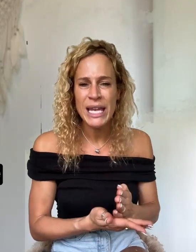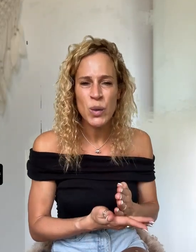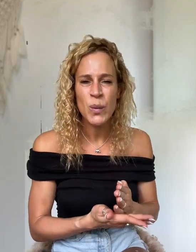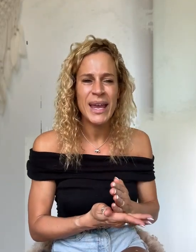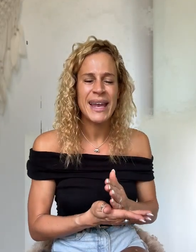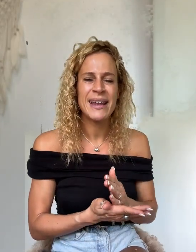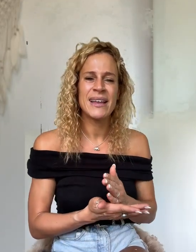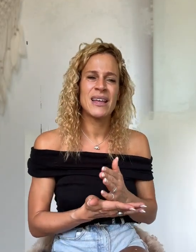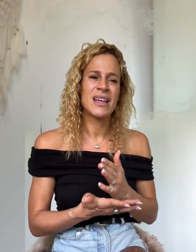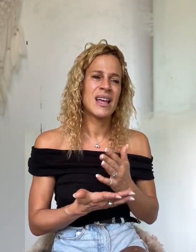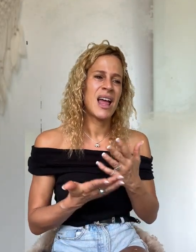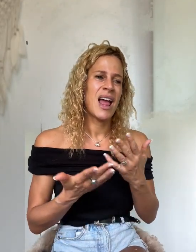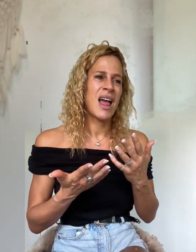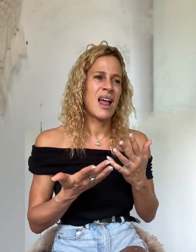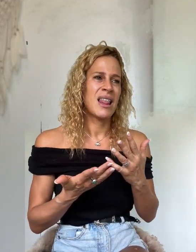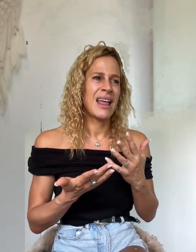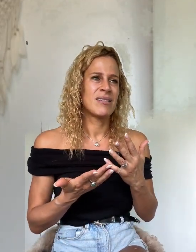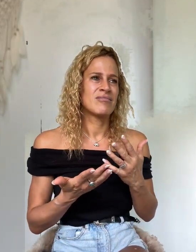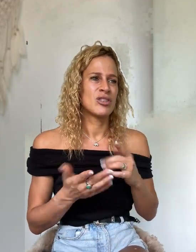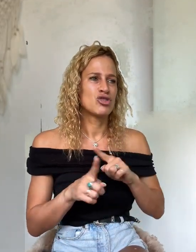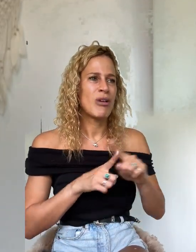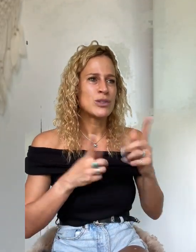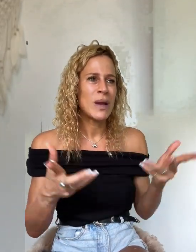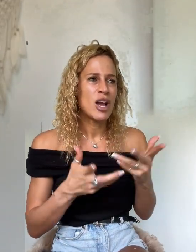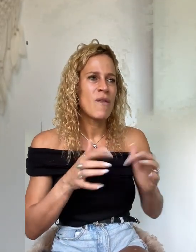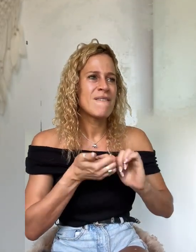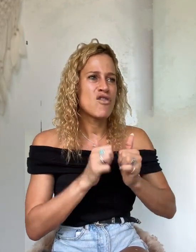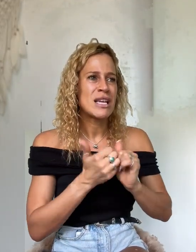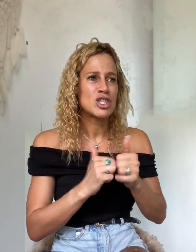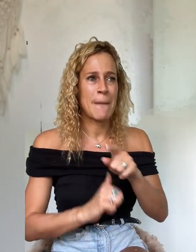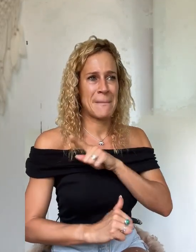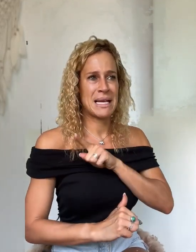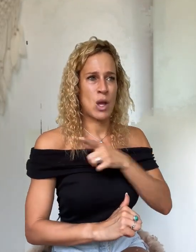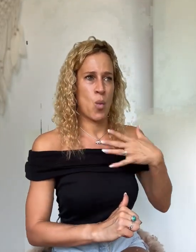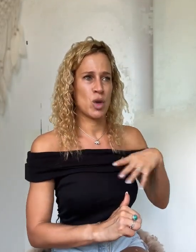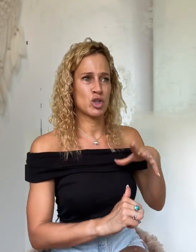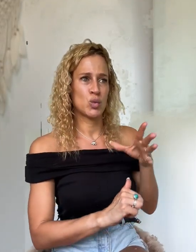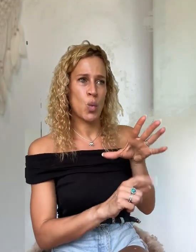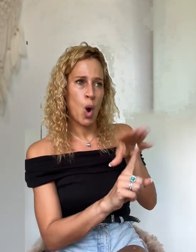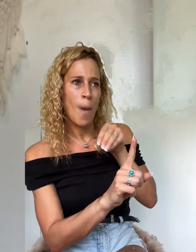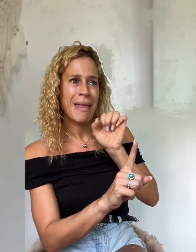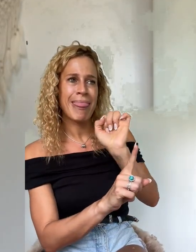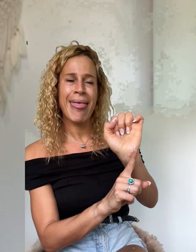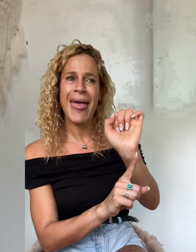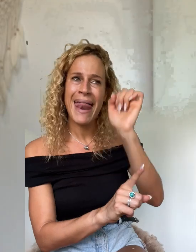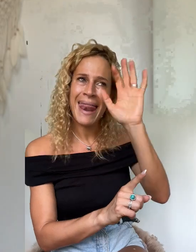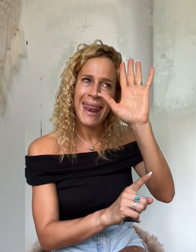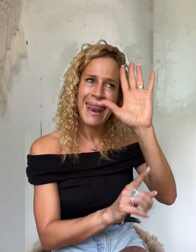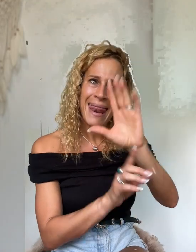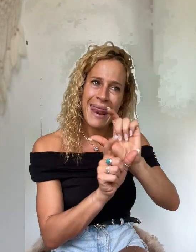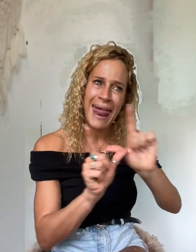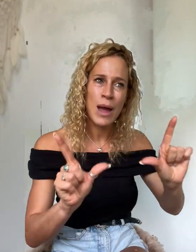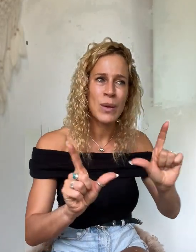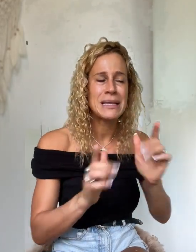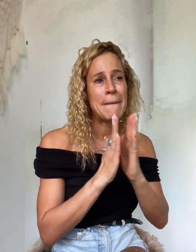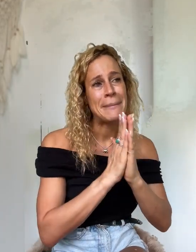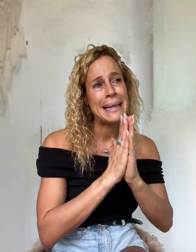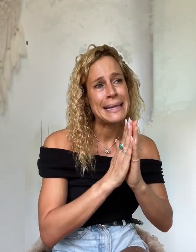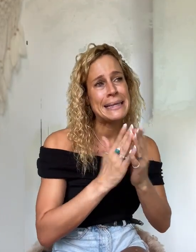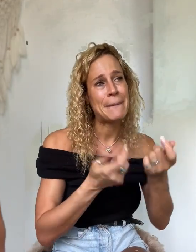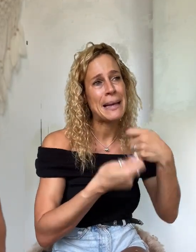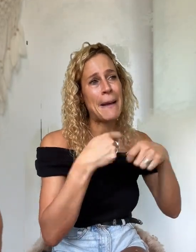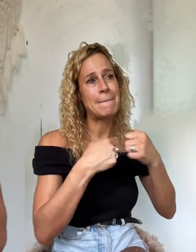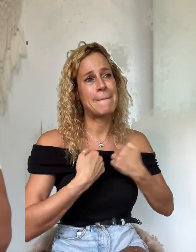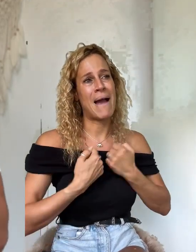it's insincere making a friendship just because I want to learn the language. It doesn't feel genuine, like I'm